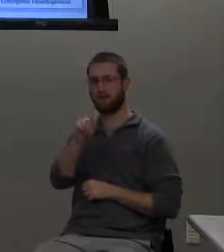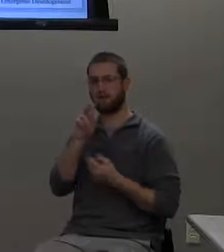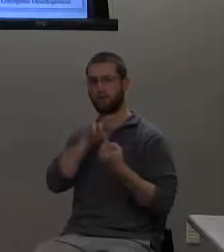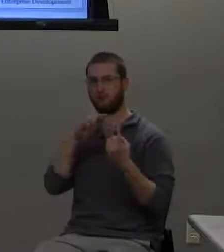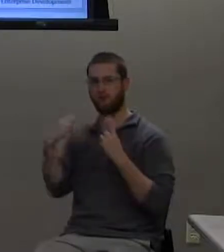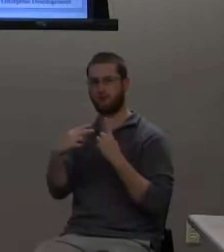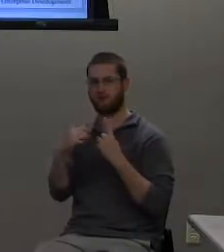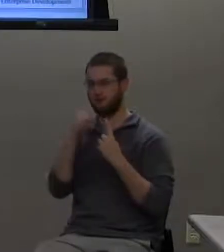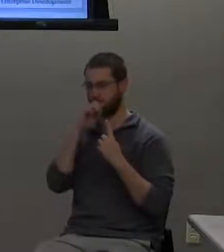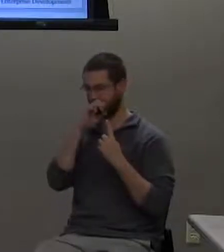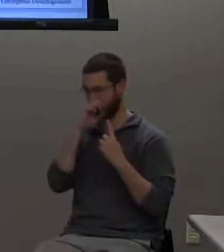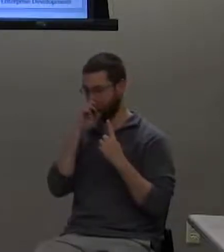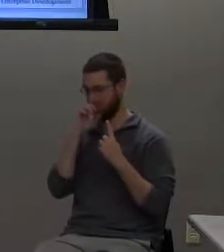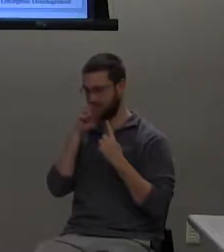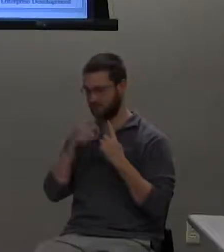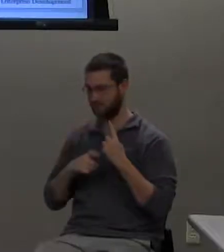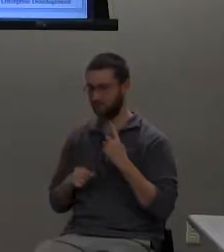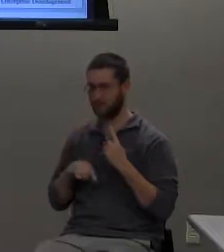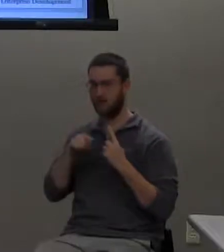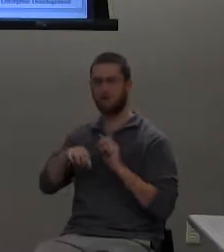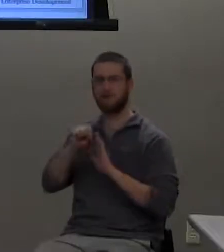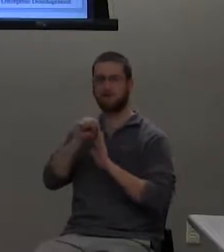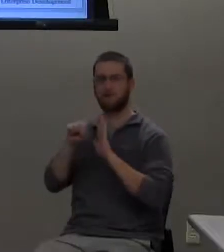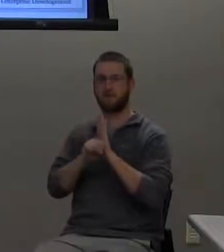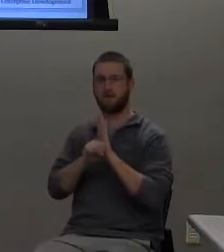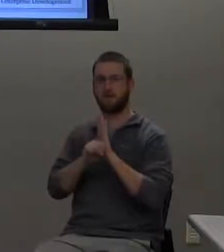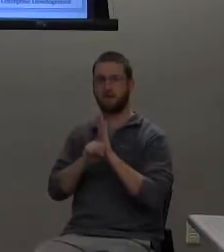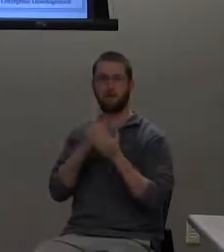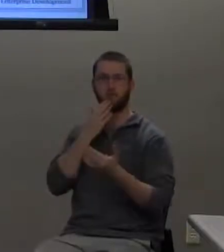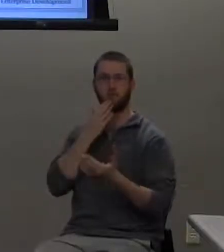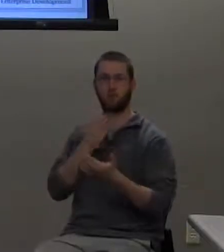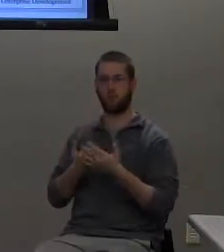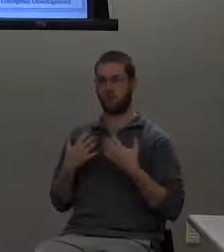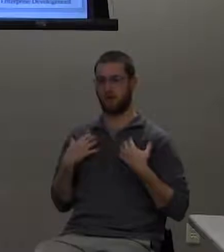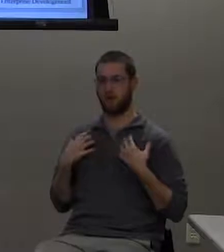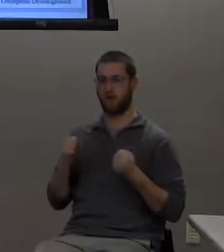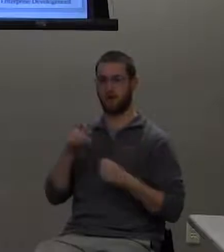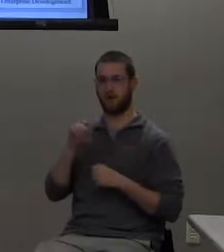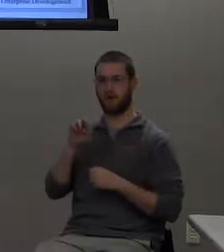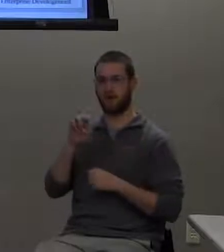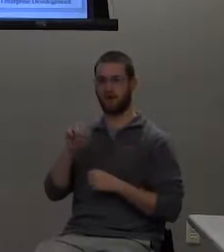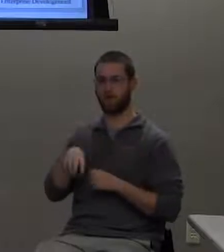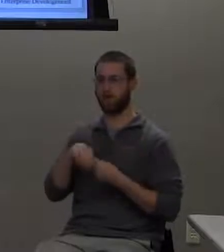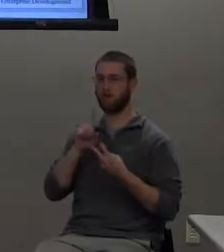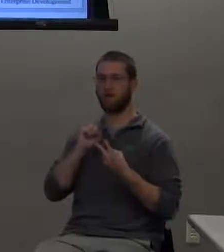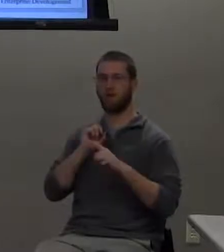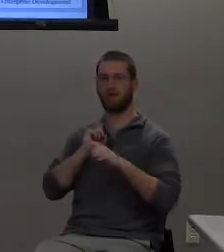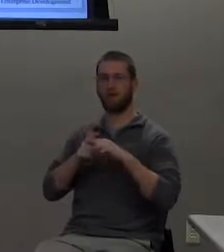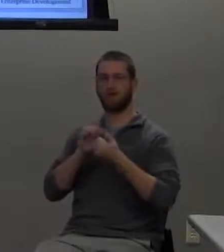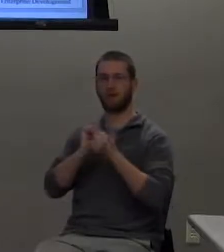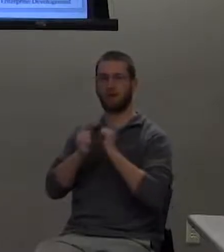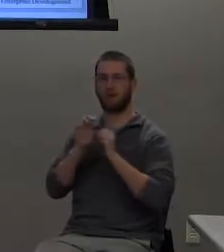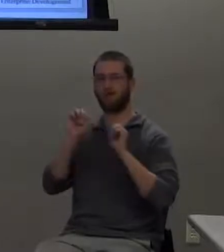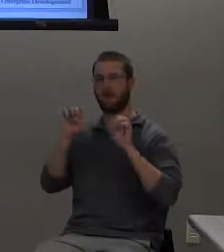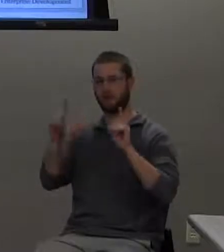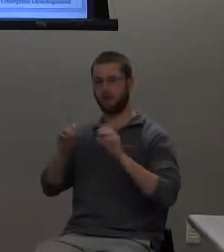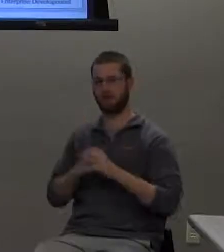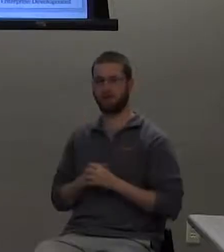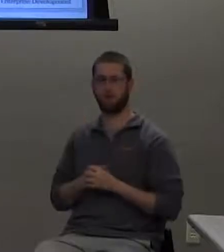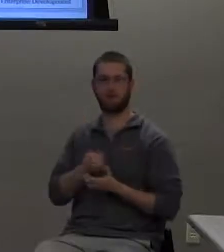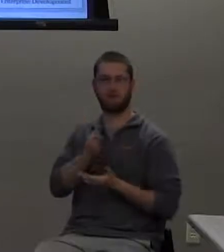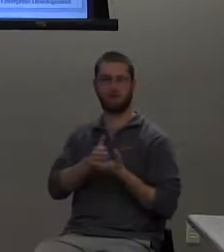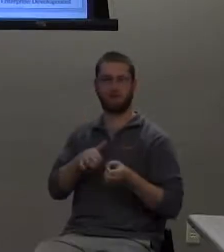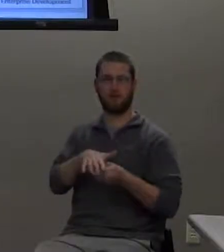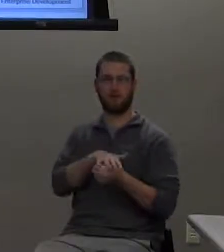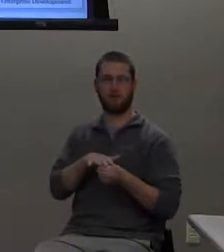perspective, this state ranks very, very well in healthcare and is competitive in education. And you can see here some of the